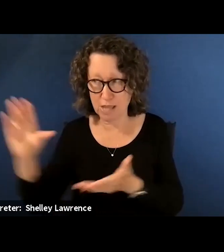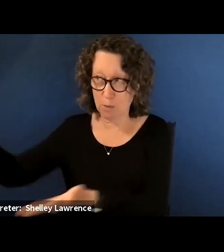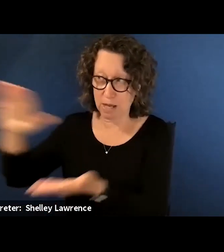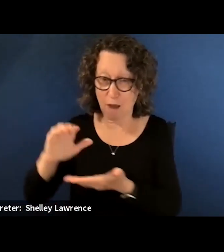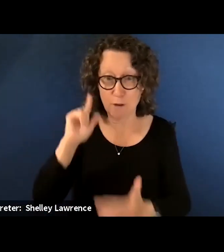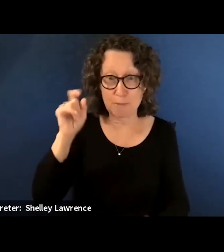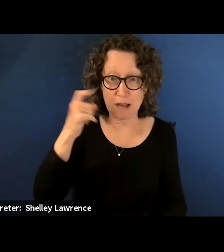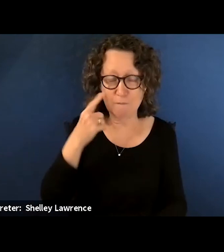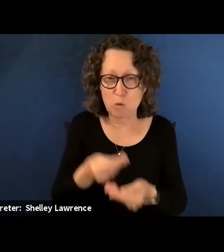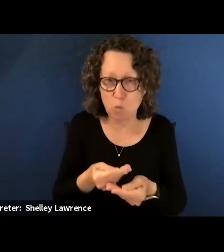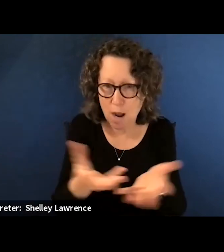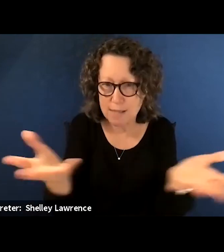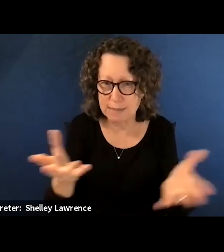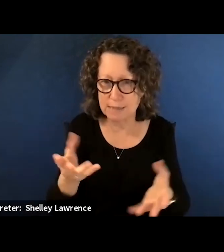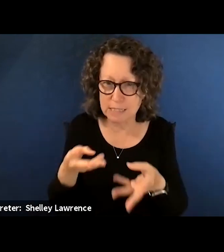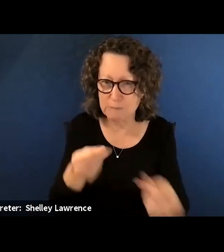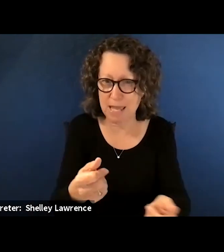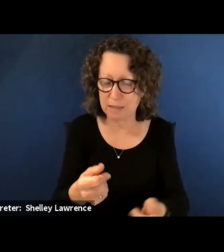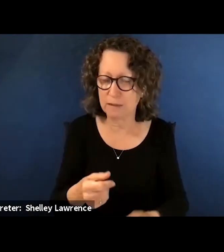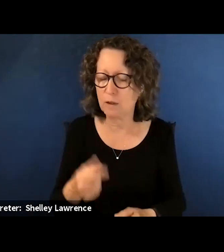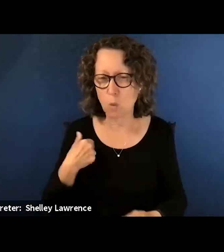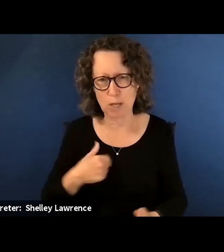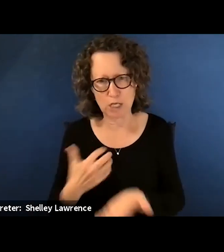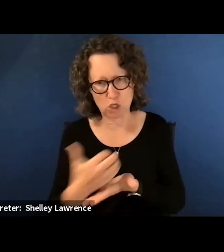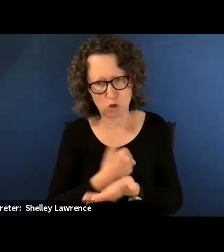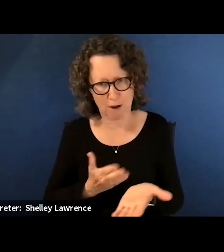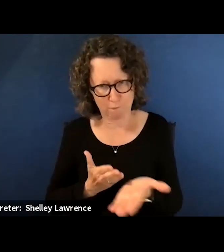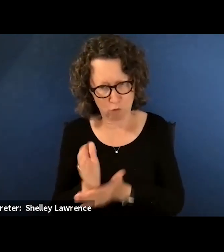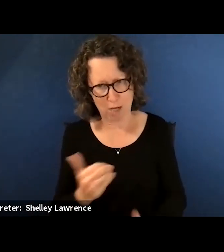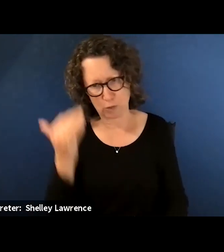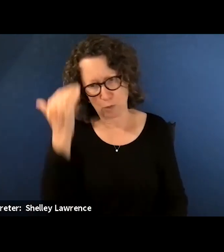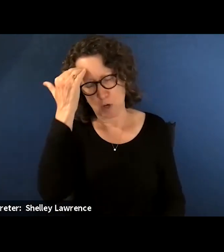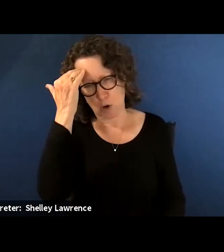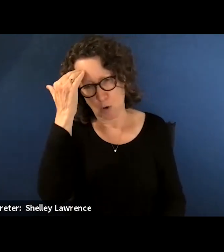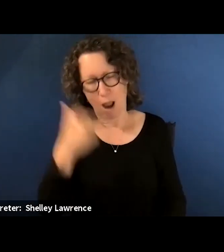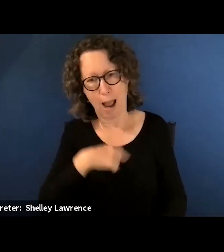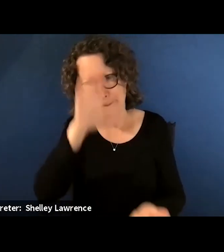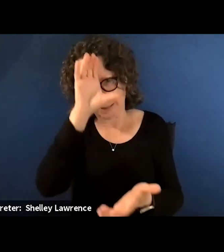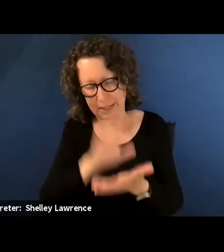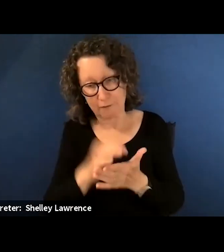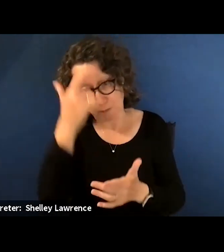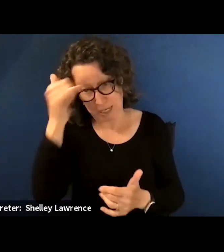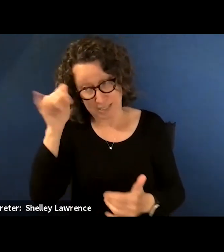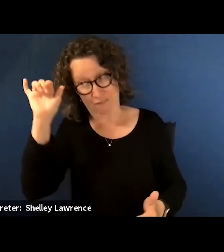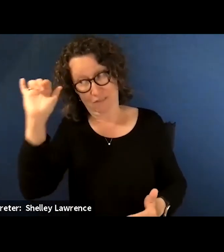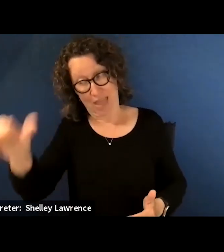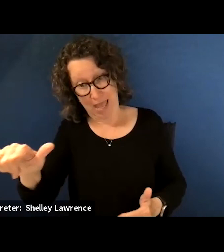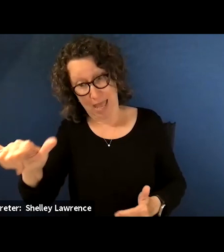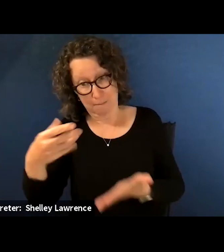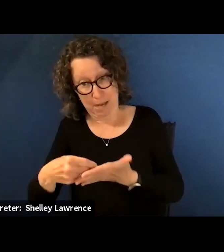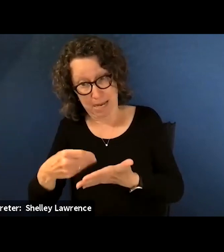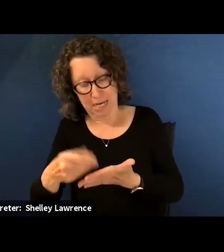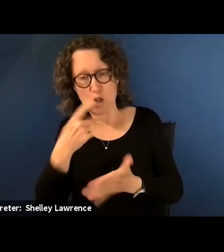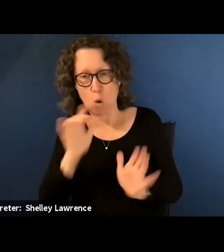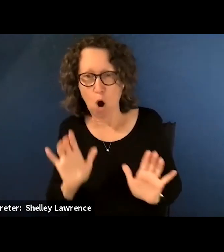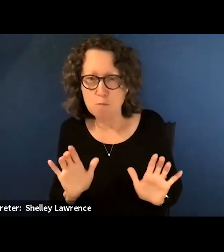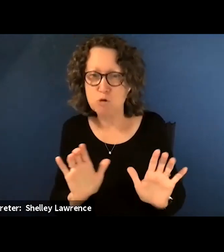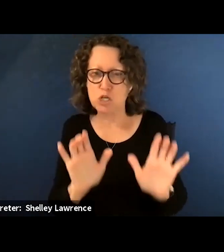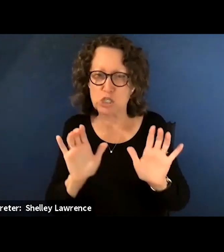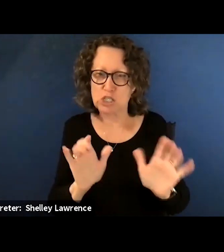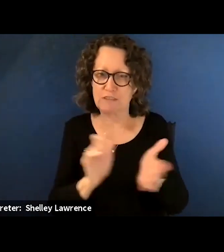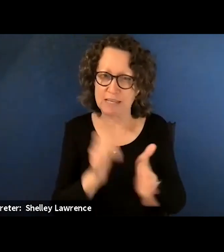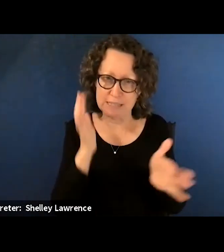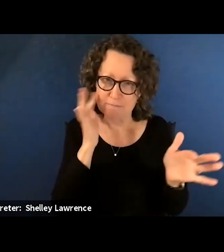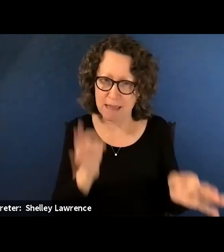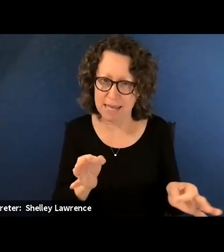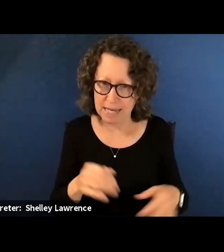was distributed. We deserve and have the right to know. I believe because of that money, you are pushing these mandates.